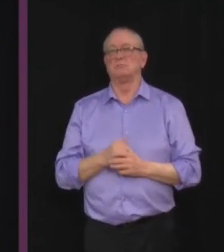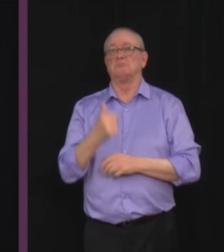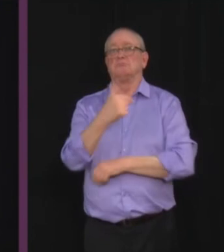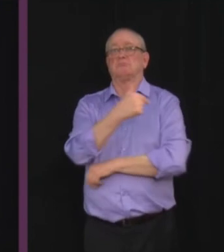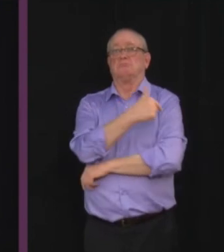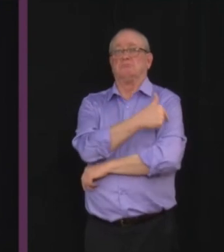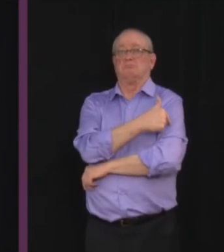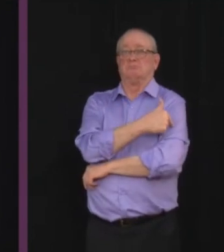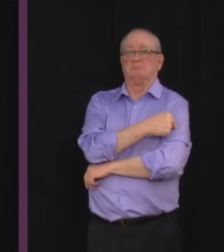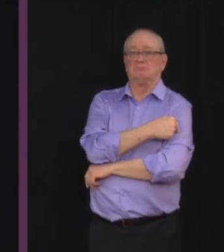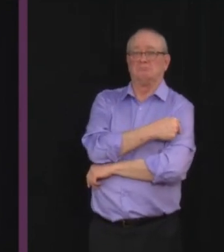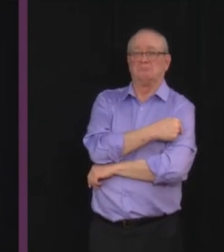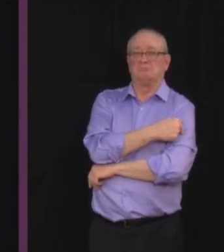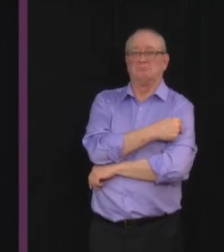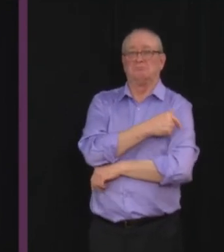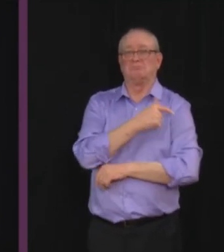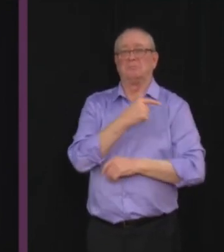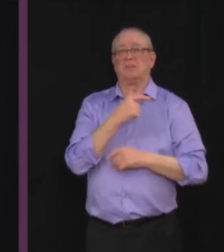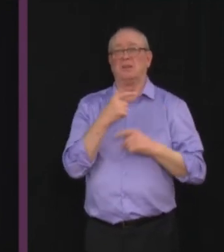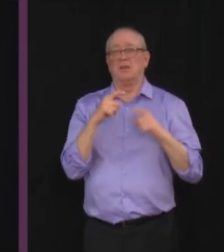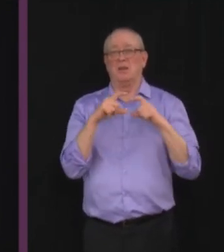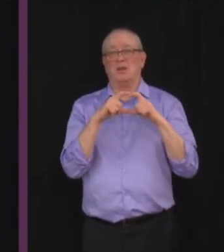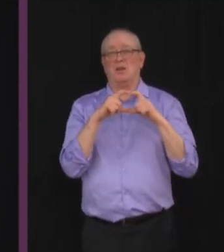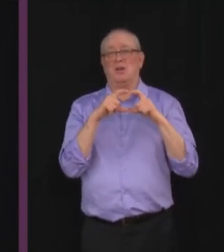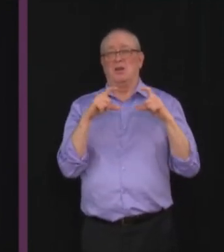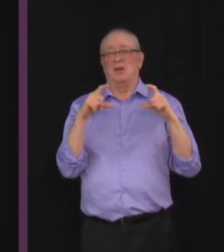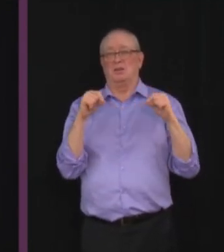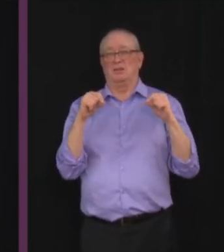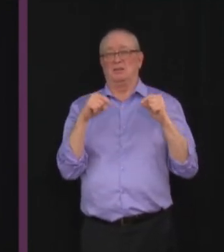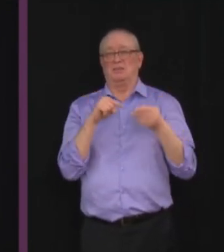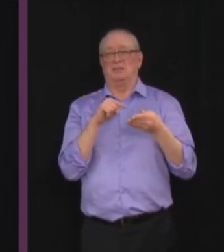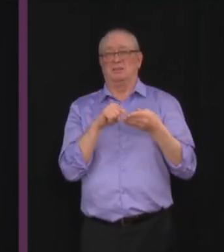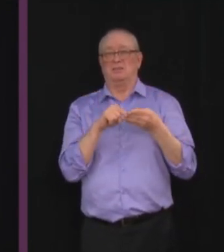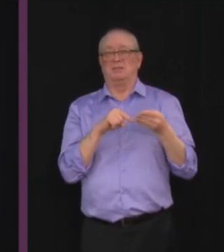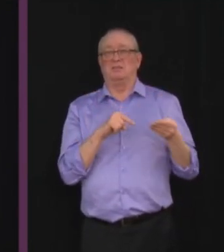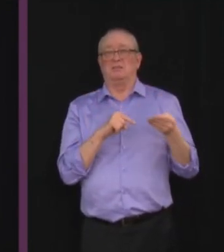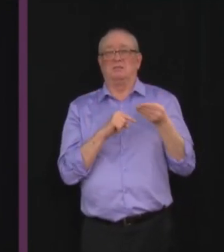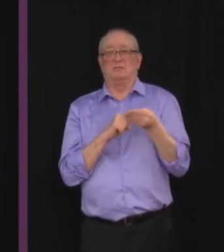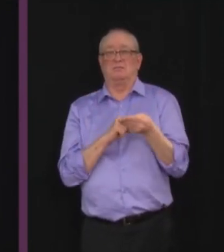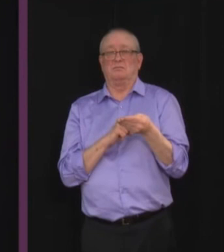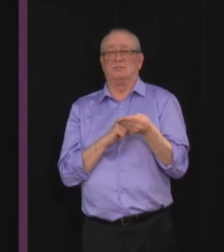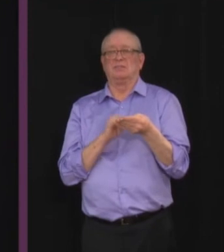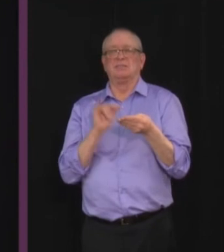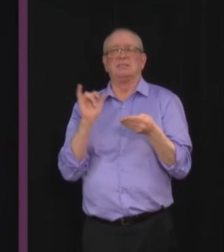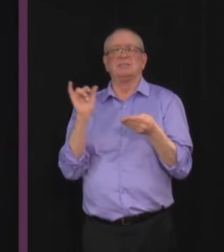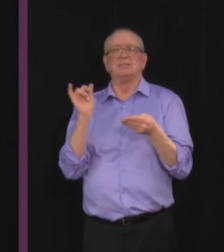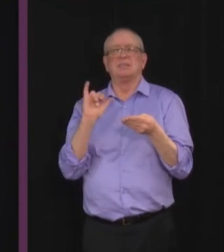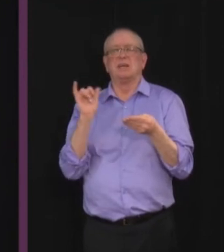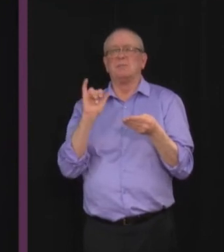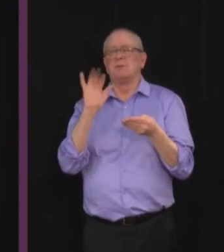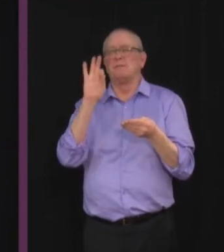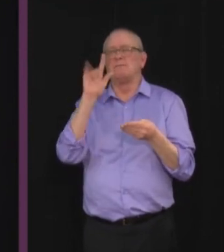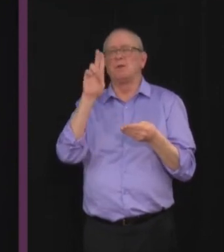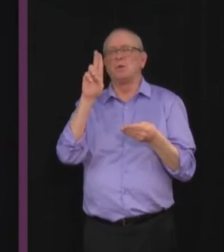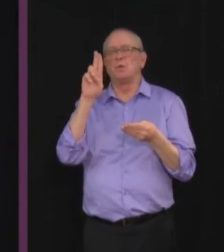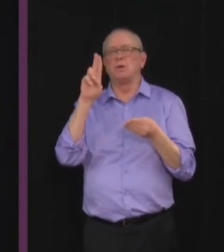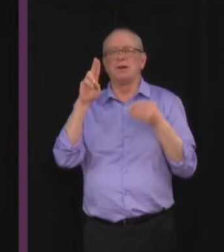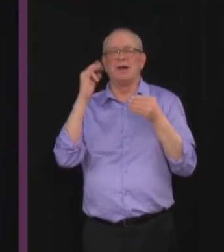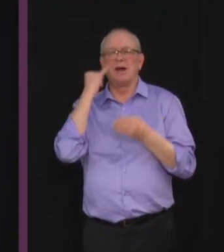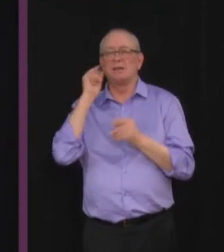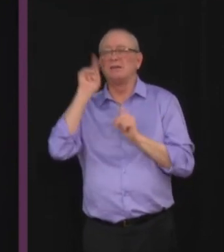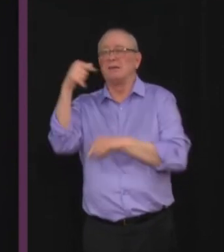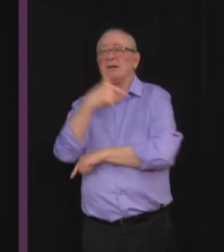a document that's also provided, as typically would happen with, for example, our influenza immunization campaign, where people are given